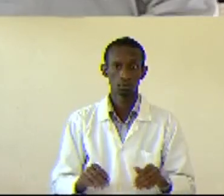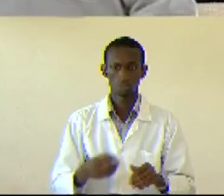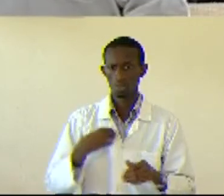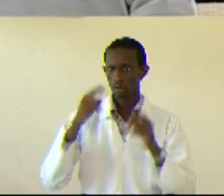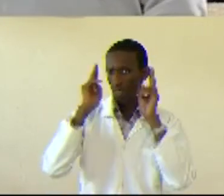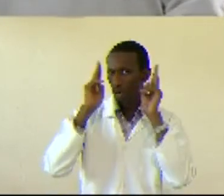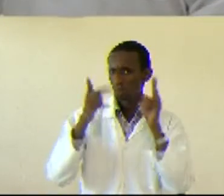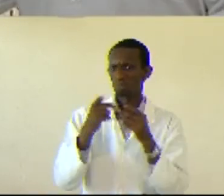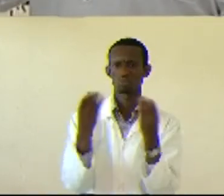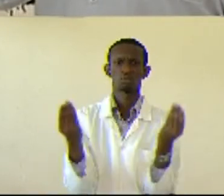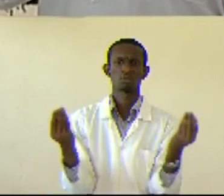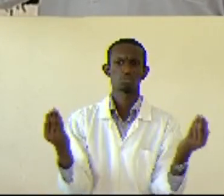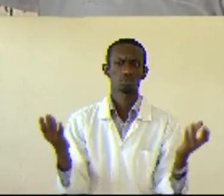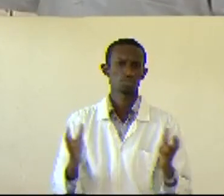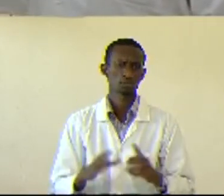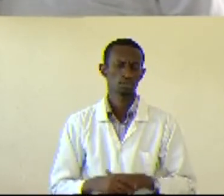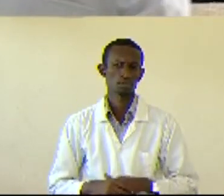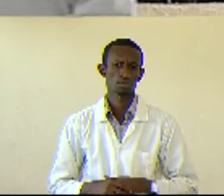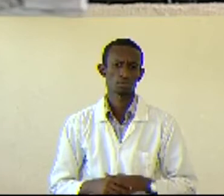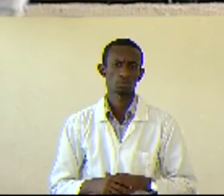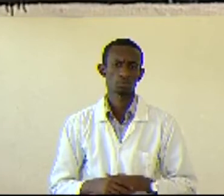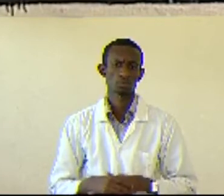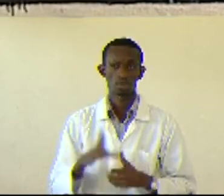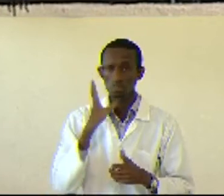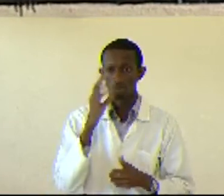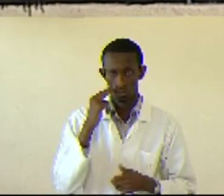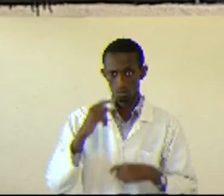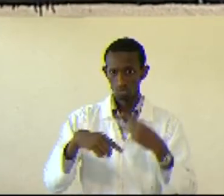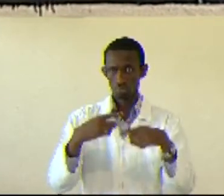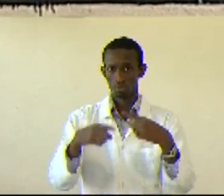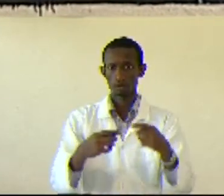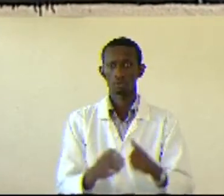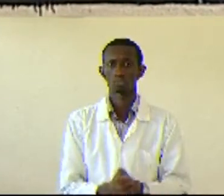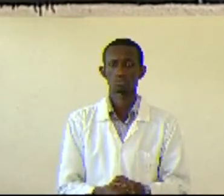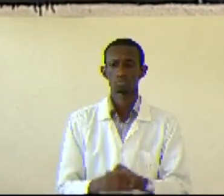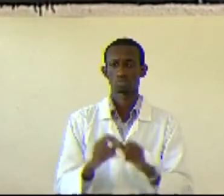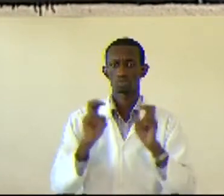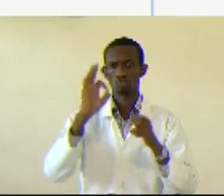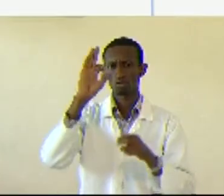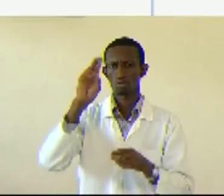hope it is very easy. Let us move on the other formula.